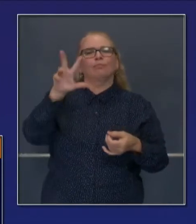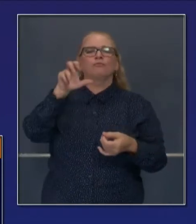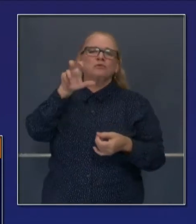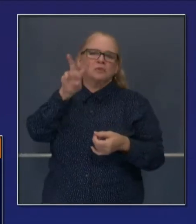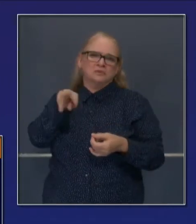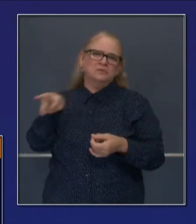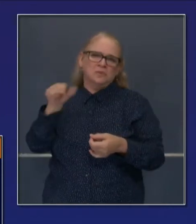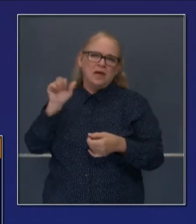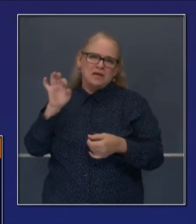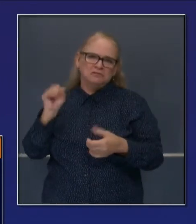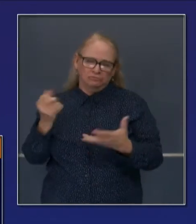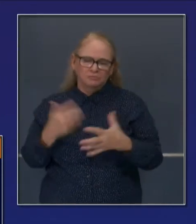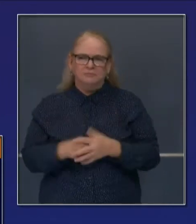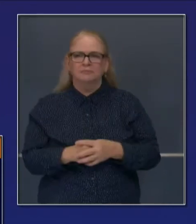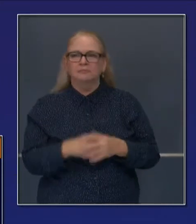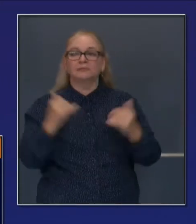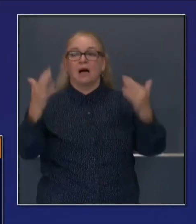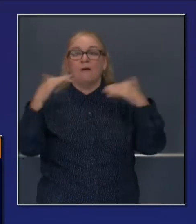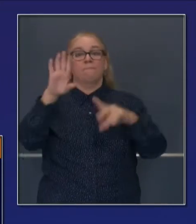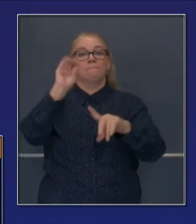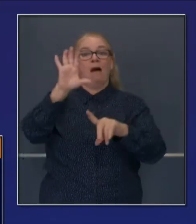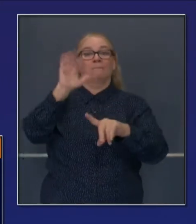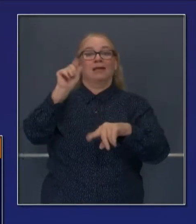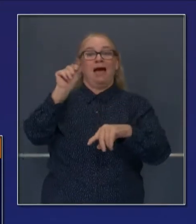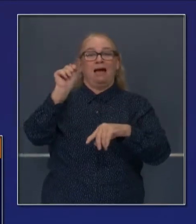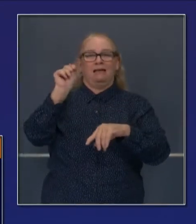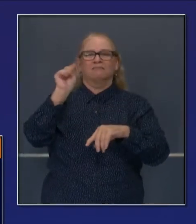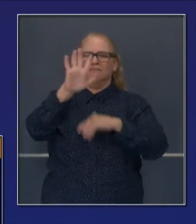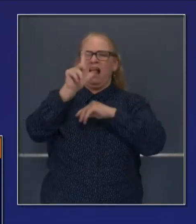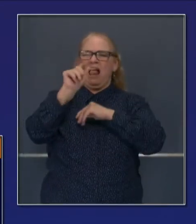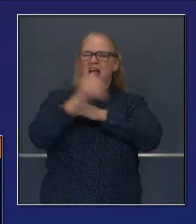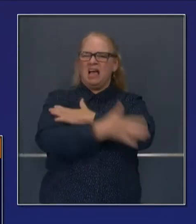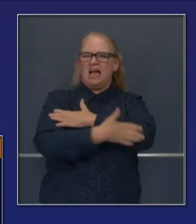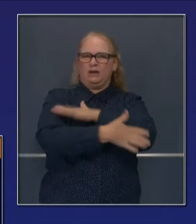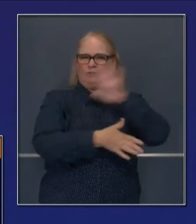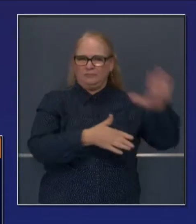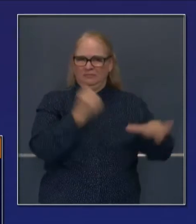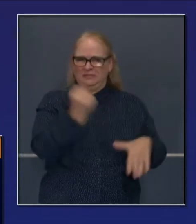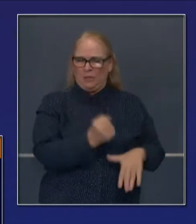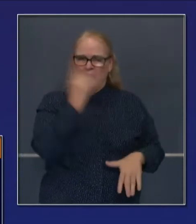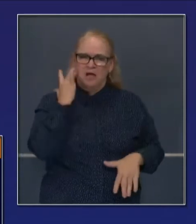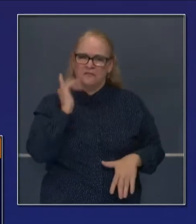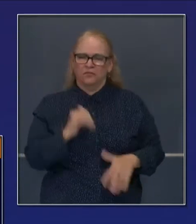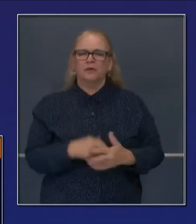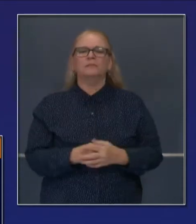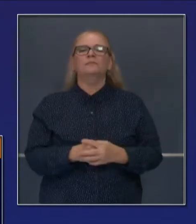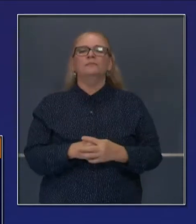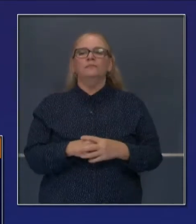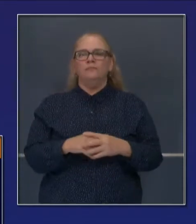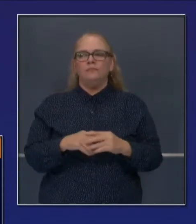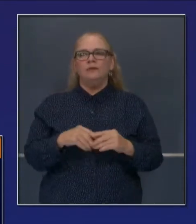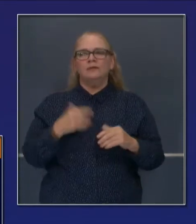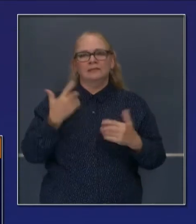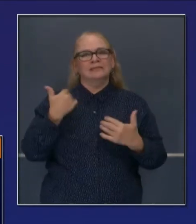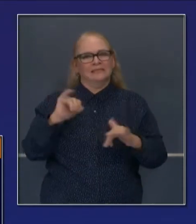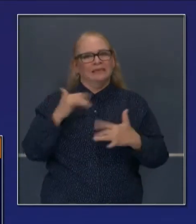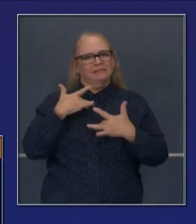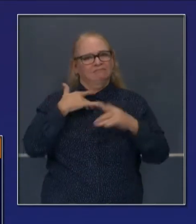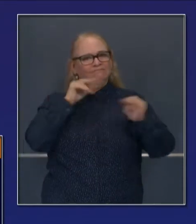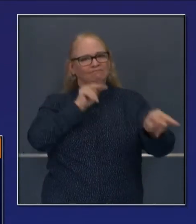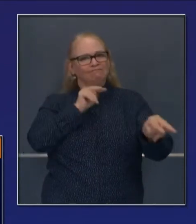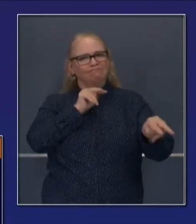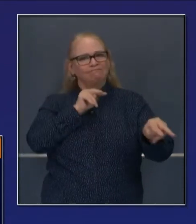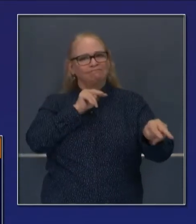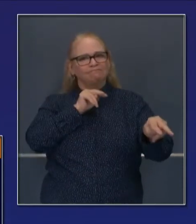Speaking of other fires that have generated a lot of energy and anxiety and concern, the LA County Bobcat